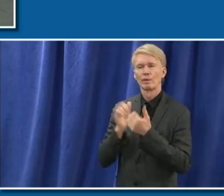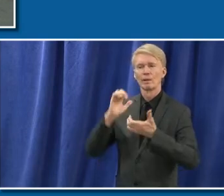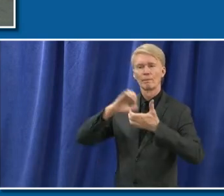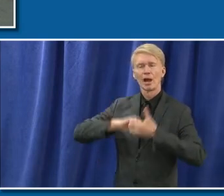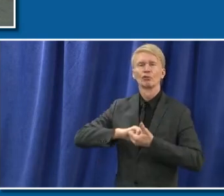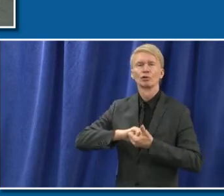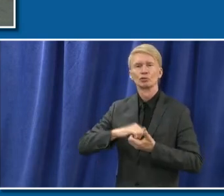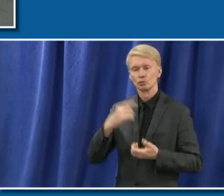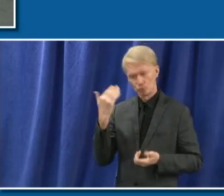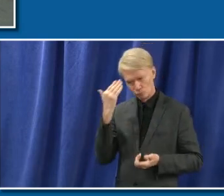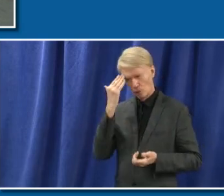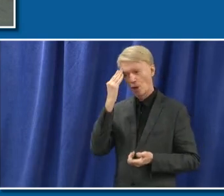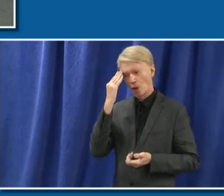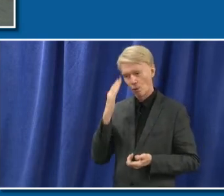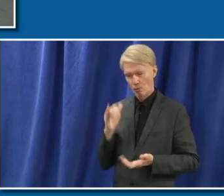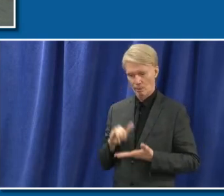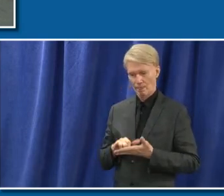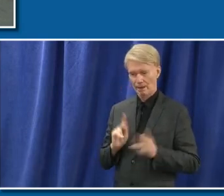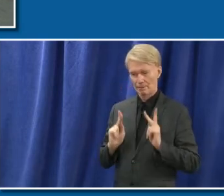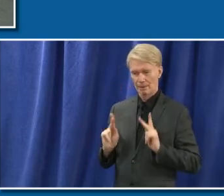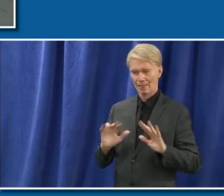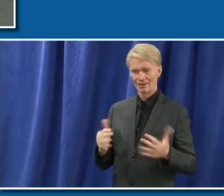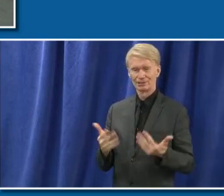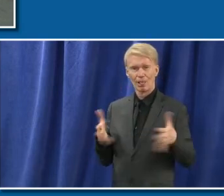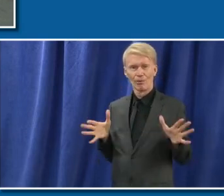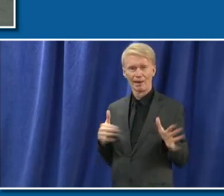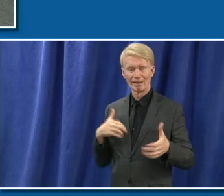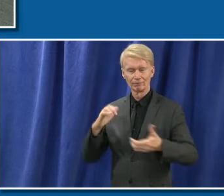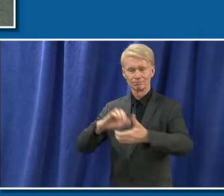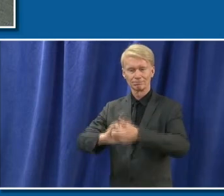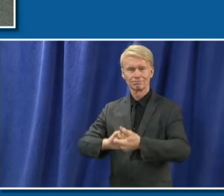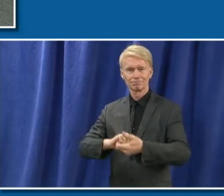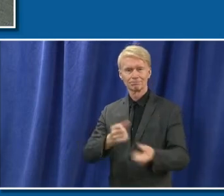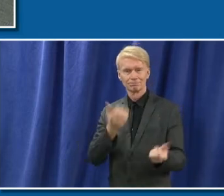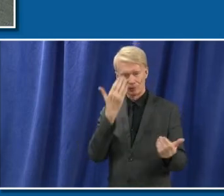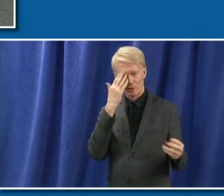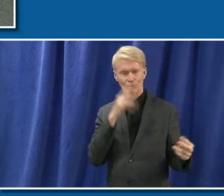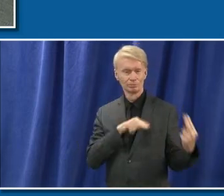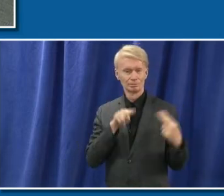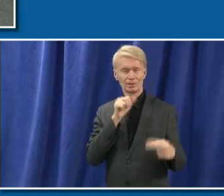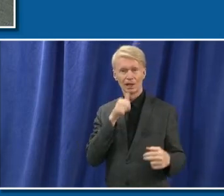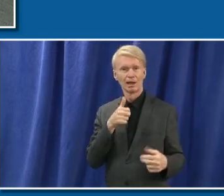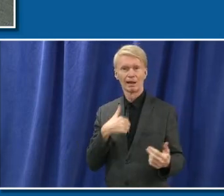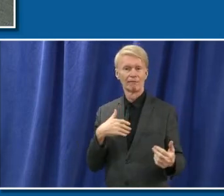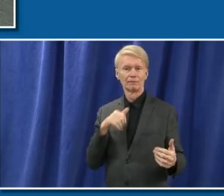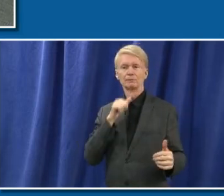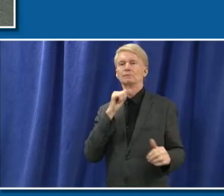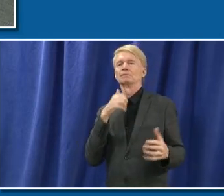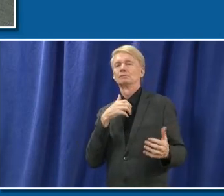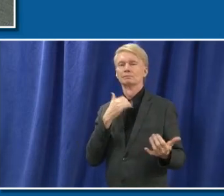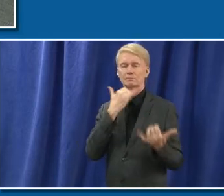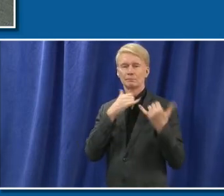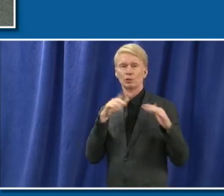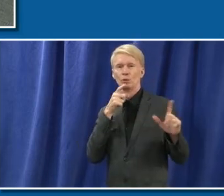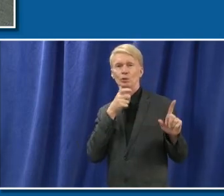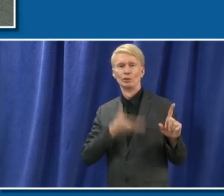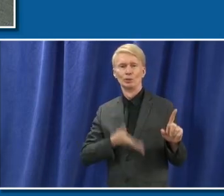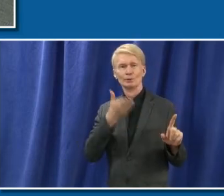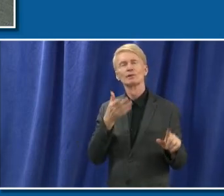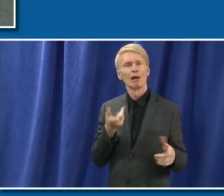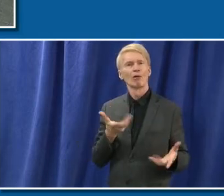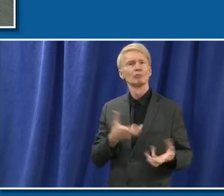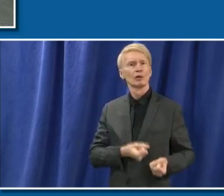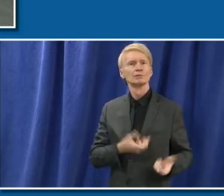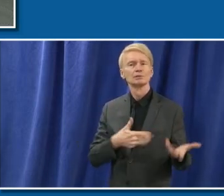that know this particular population. So a strong coordination with this group so they're getting the appropriate messages, they're getting the